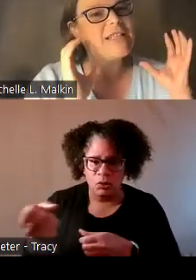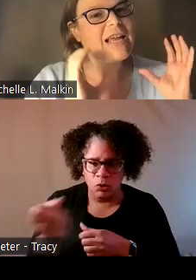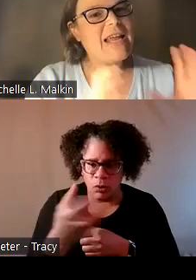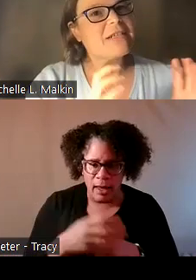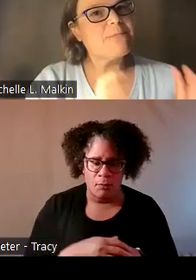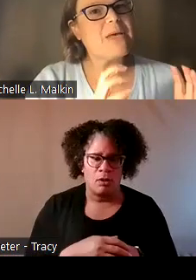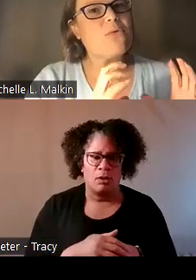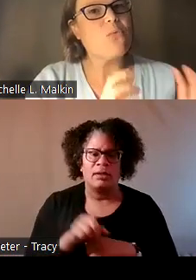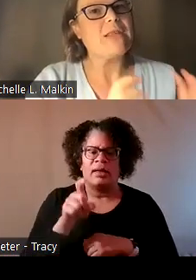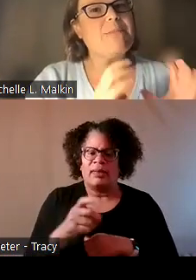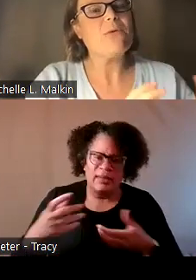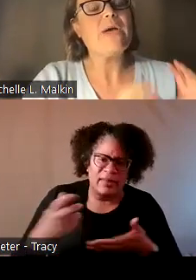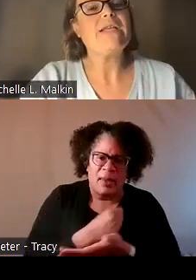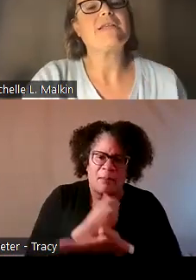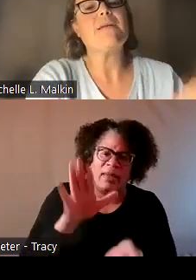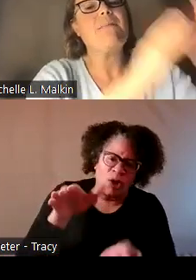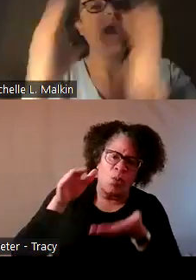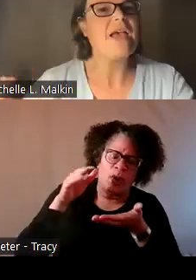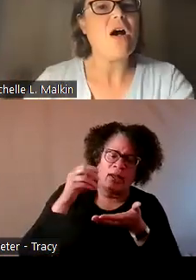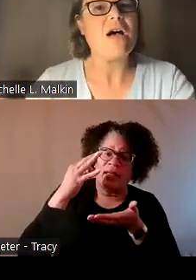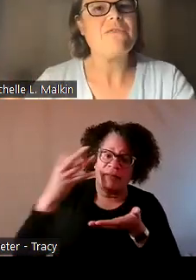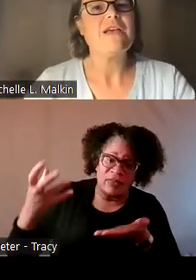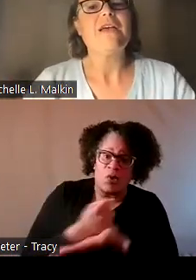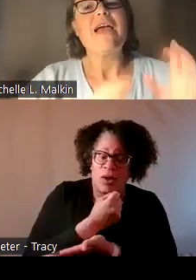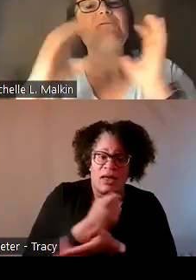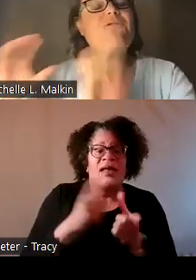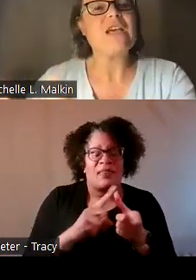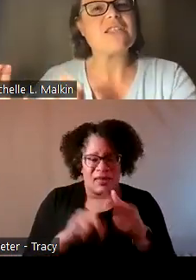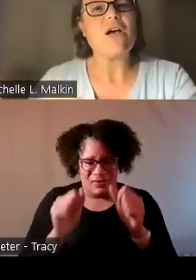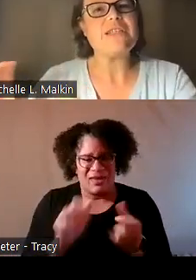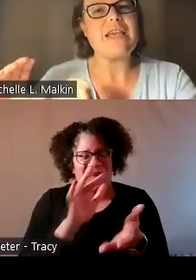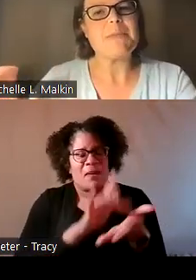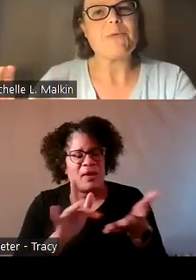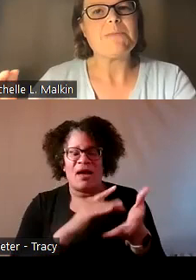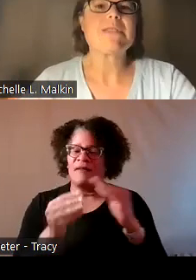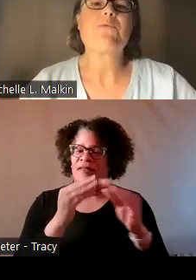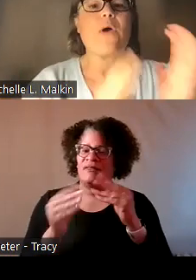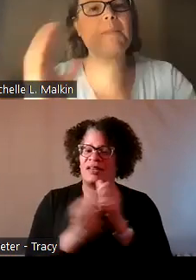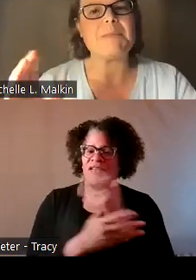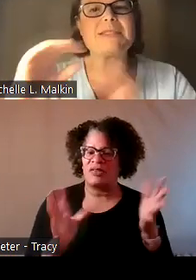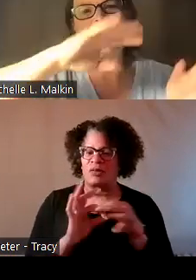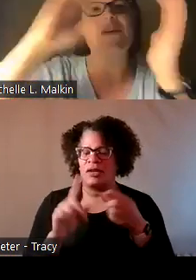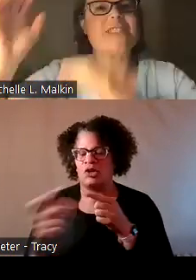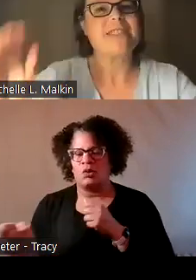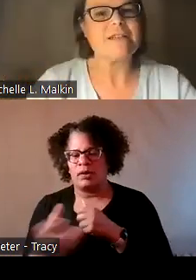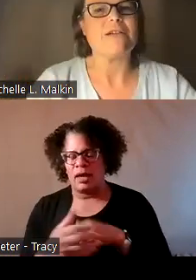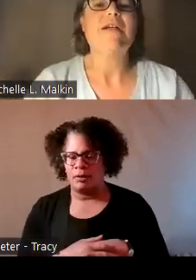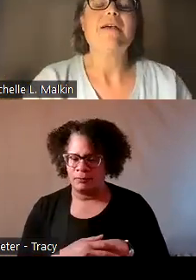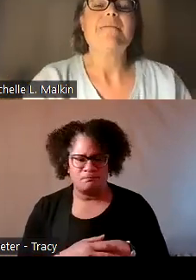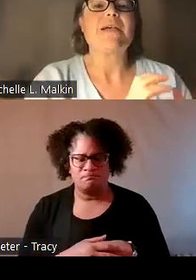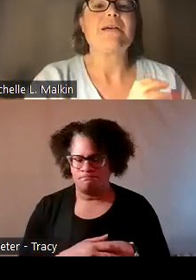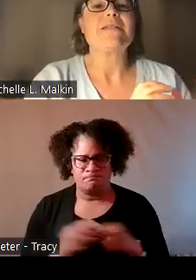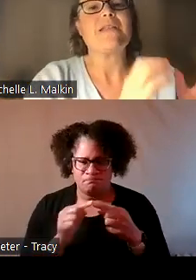they need is that next big win. The big win is going to pay off and fix all these gambling problems. The problem is it's very